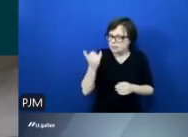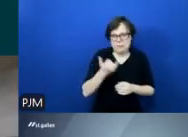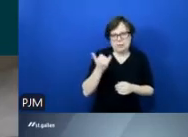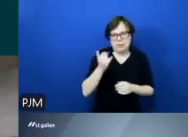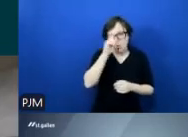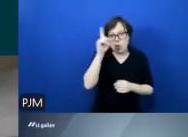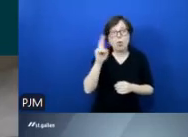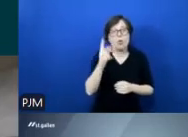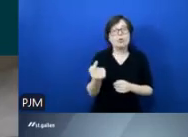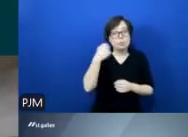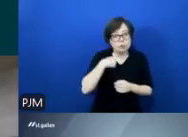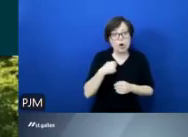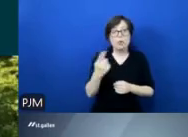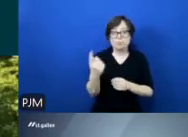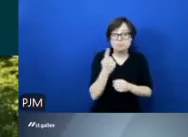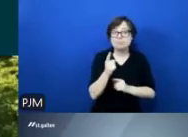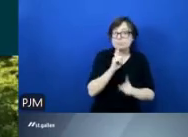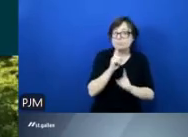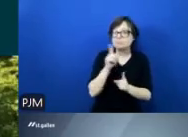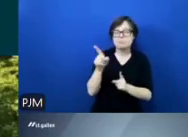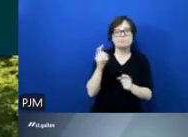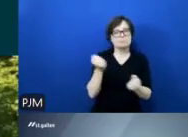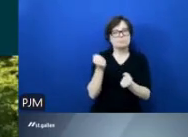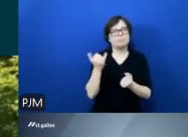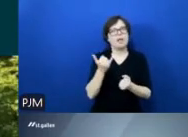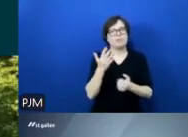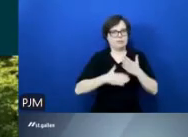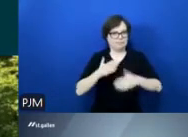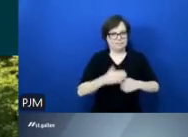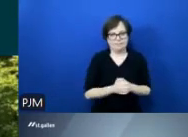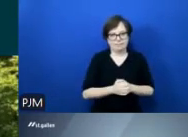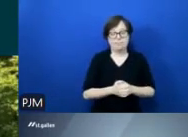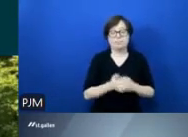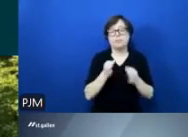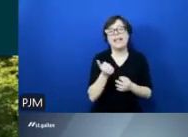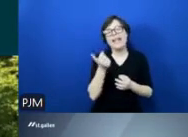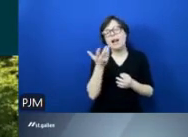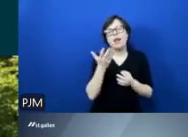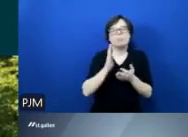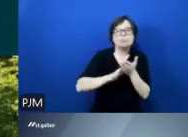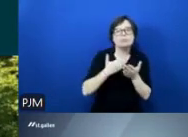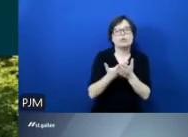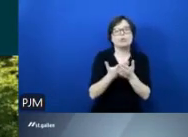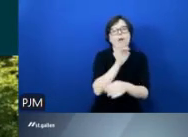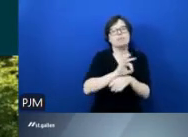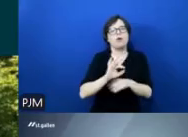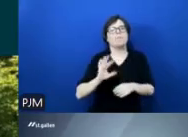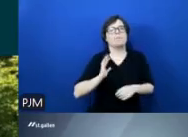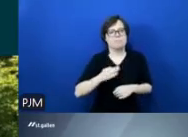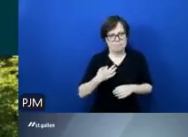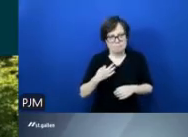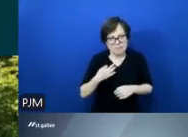actually always we are very enthusiastically welcomed by our residents. And now a